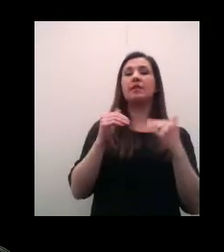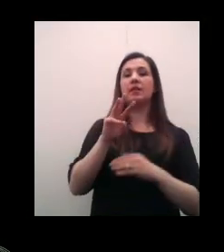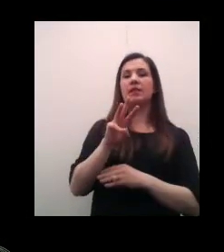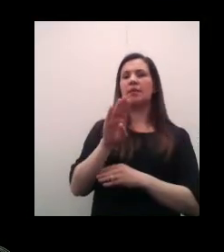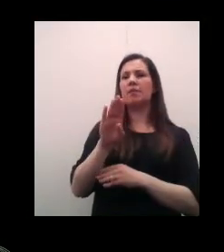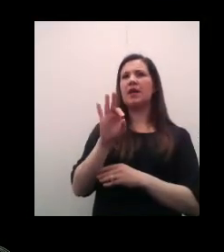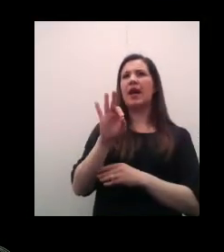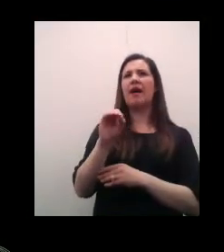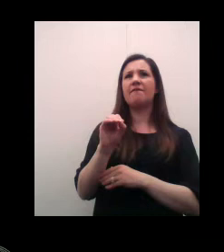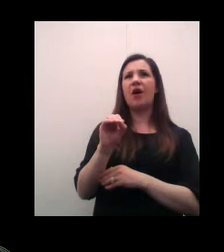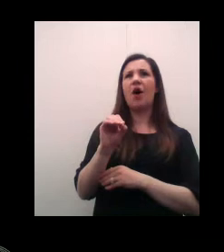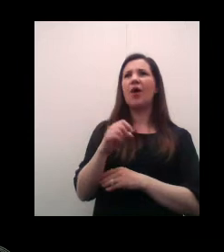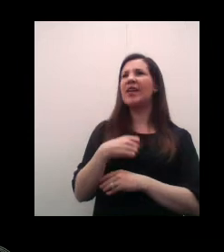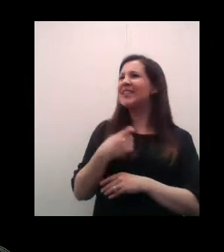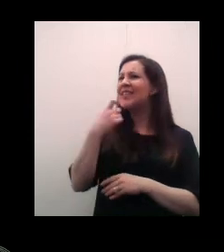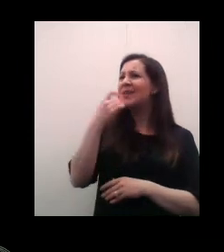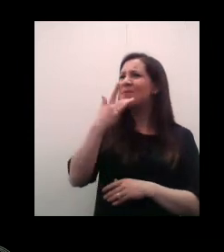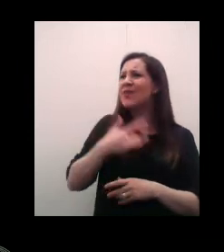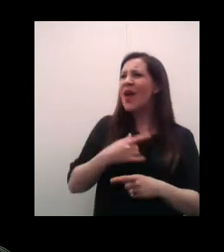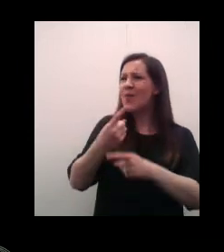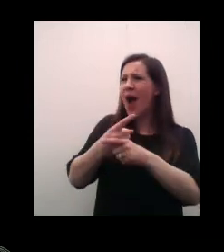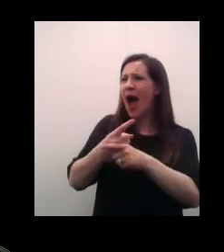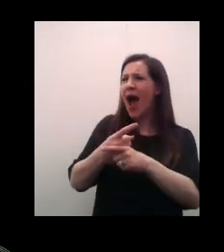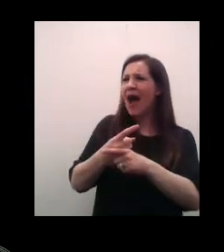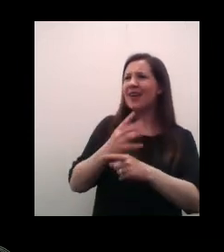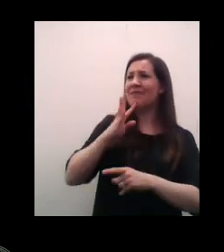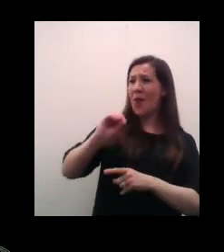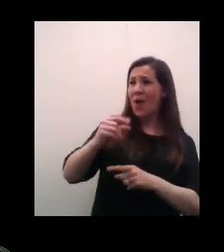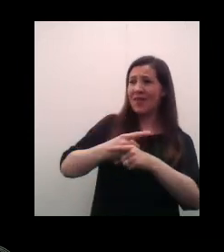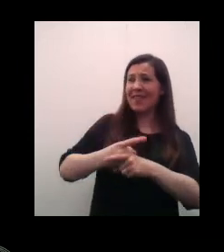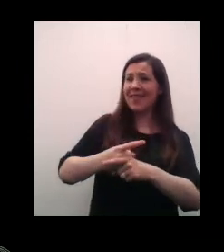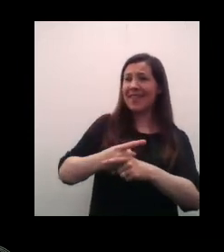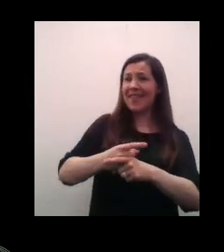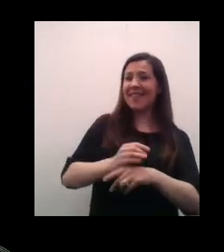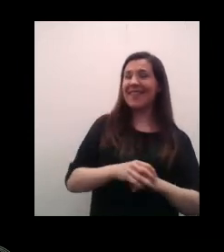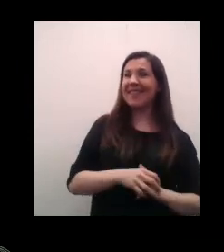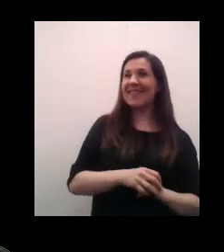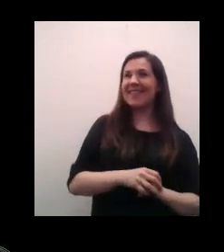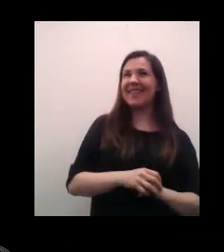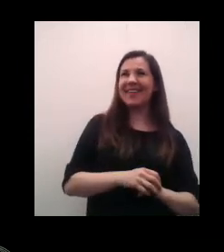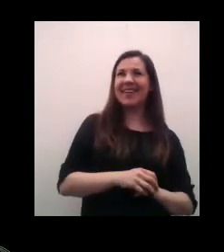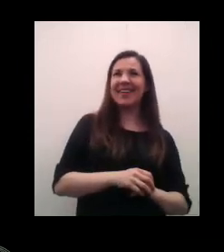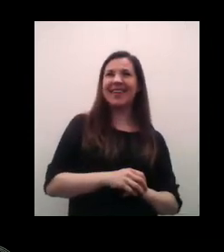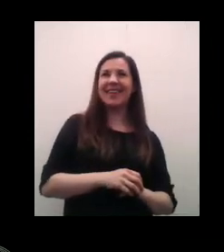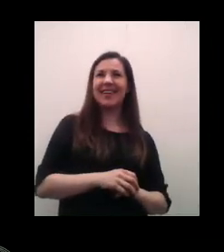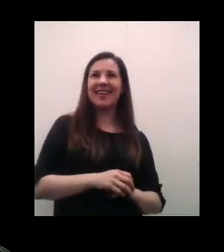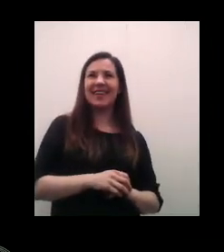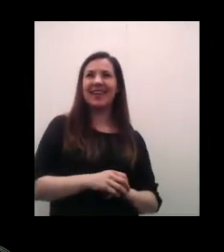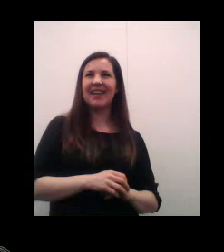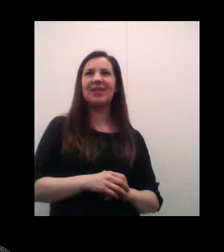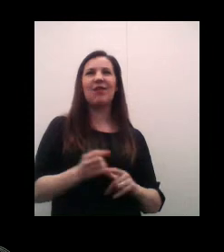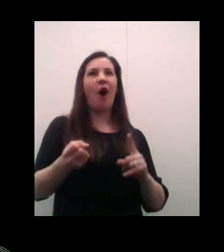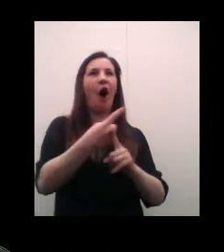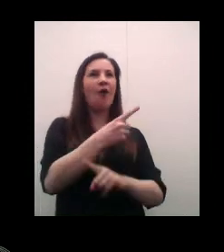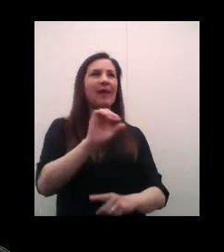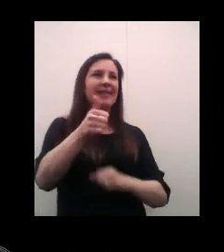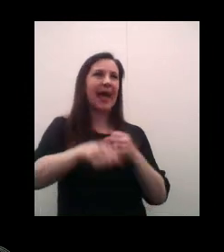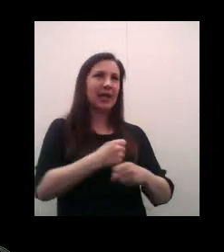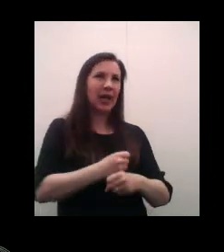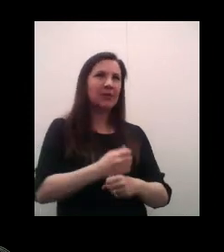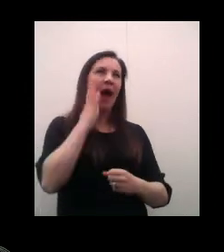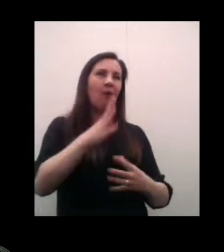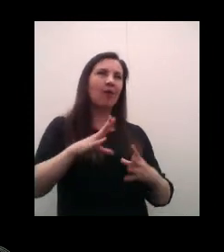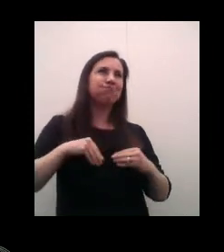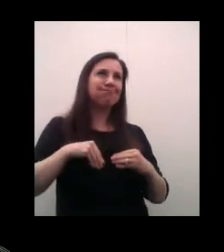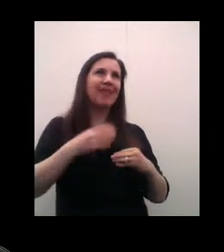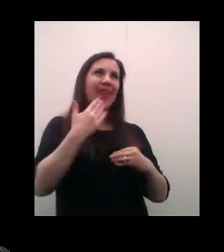and I believe Michael just had a big birthday. It was the big 4-0, correct? Well, you're off by about 10 years, but I'll take it. Okay,